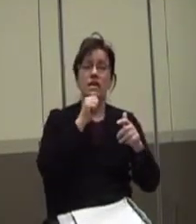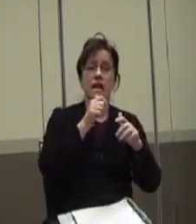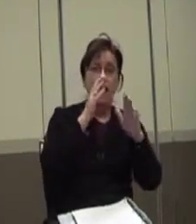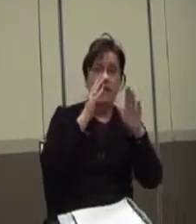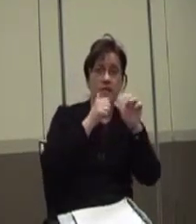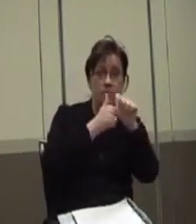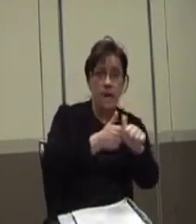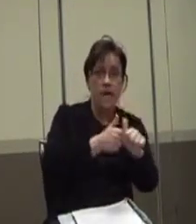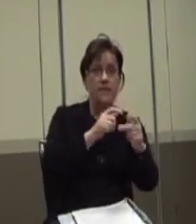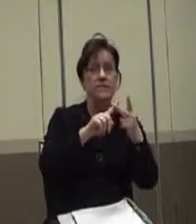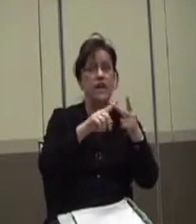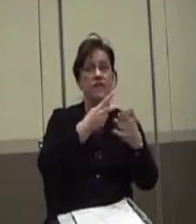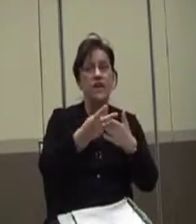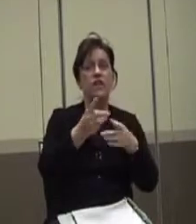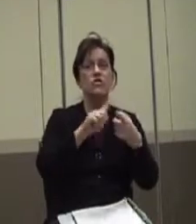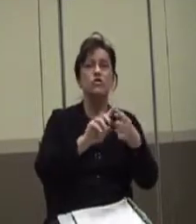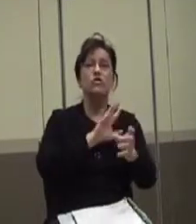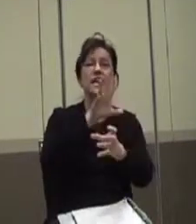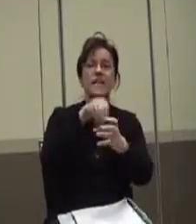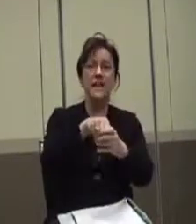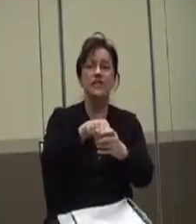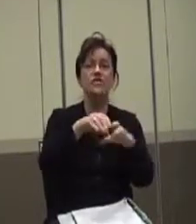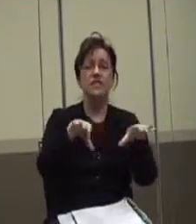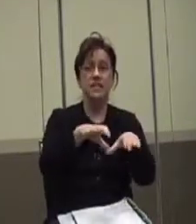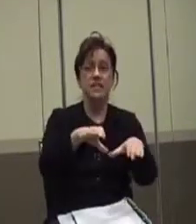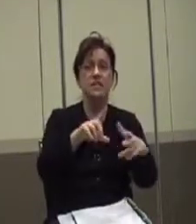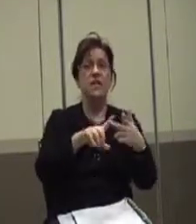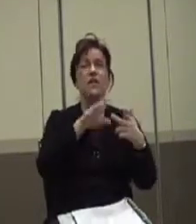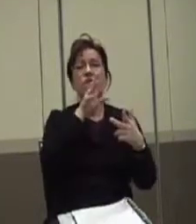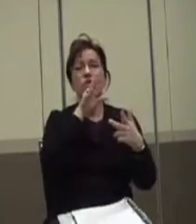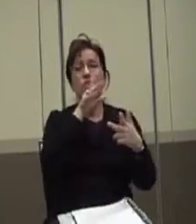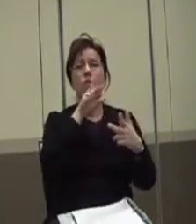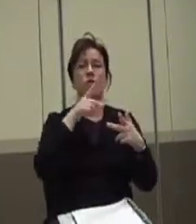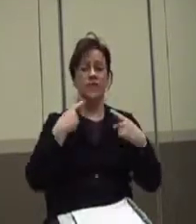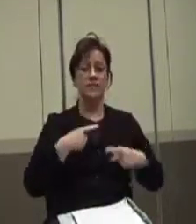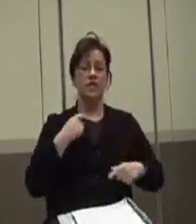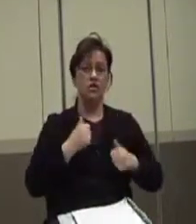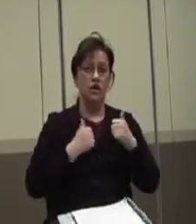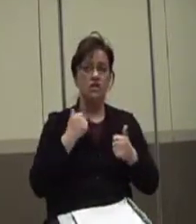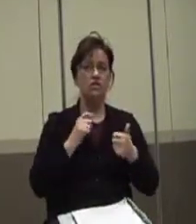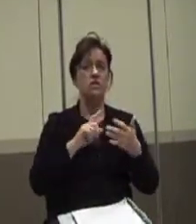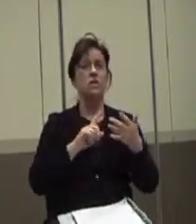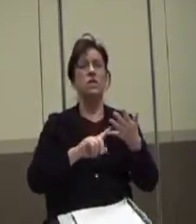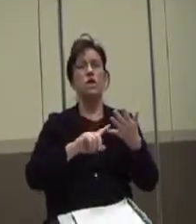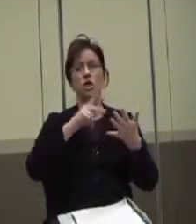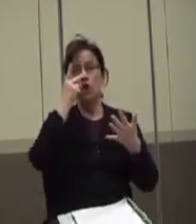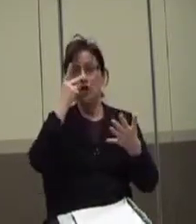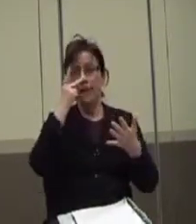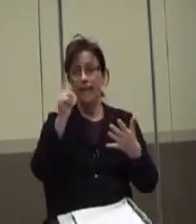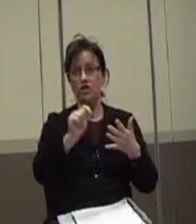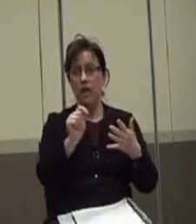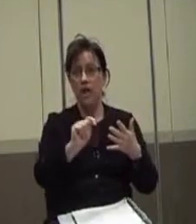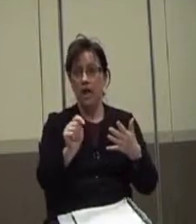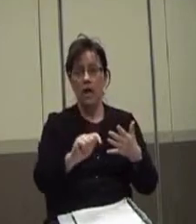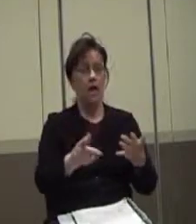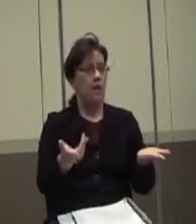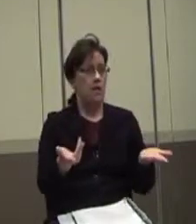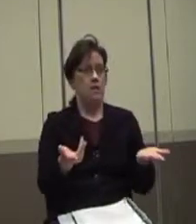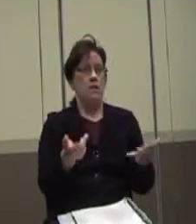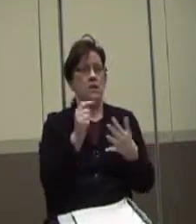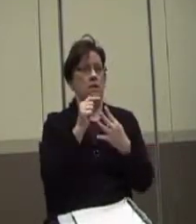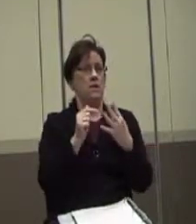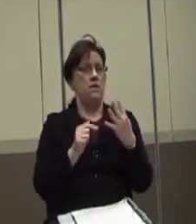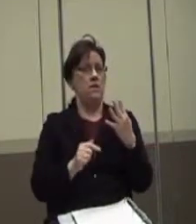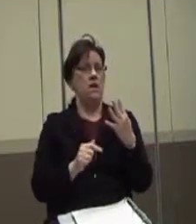We've talked about verbal and physical aggression. We've talked about urination. Right? Are any of those behaviors